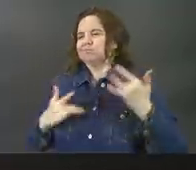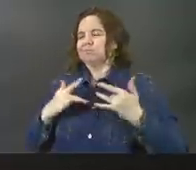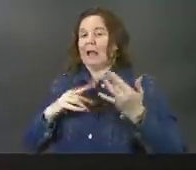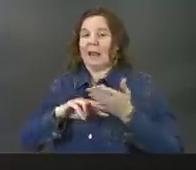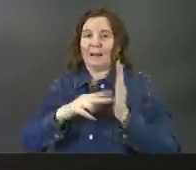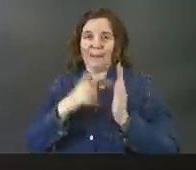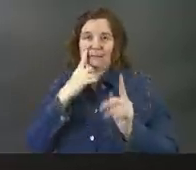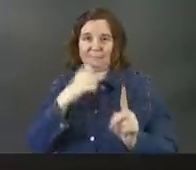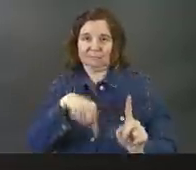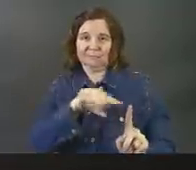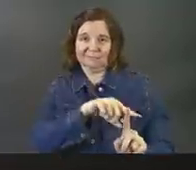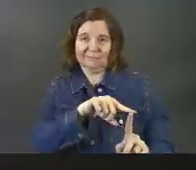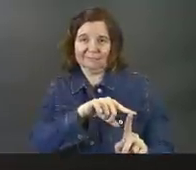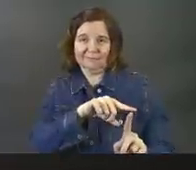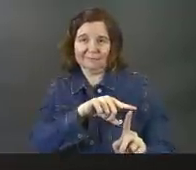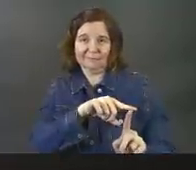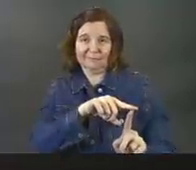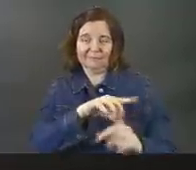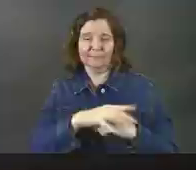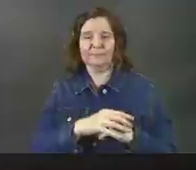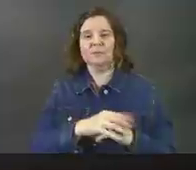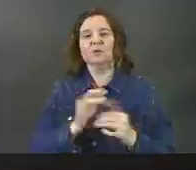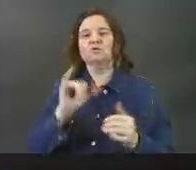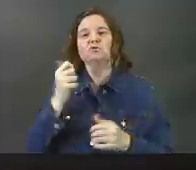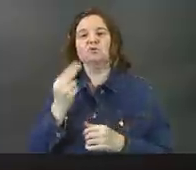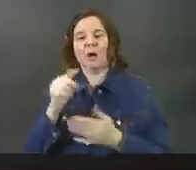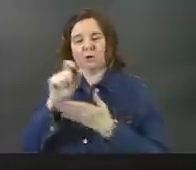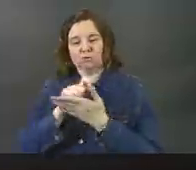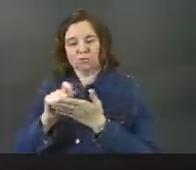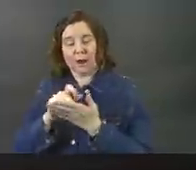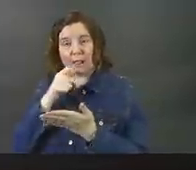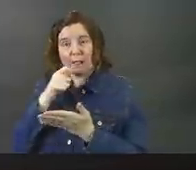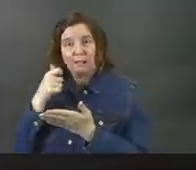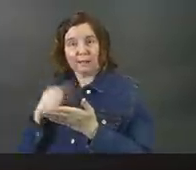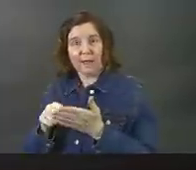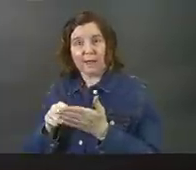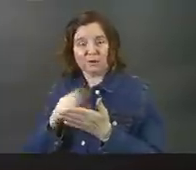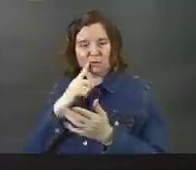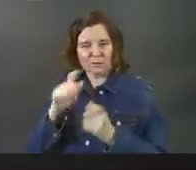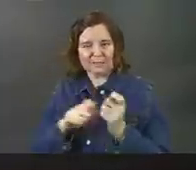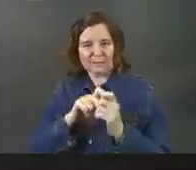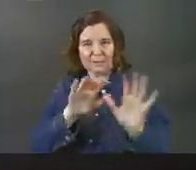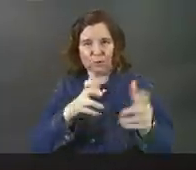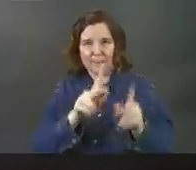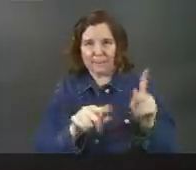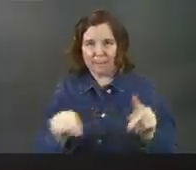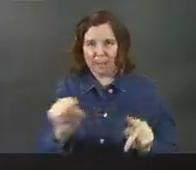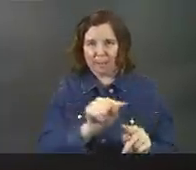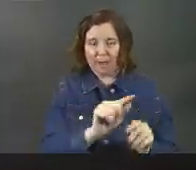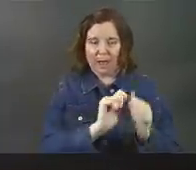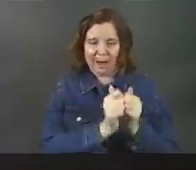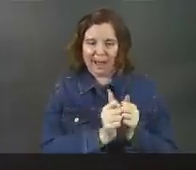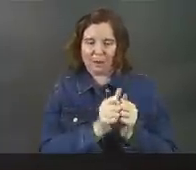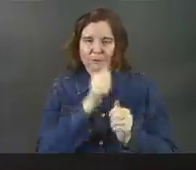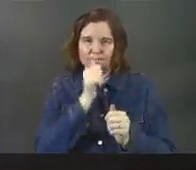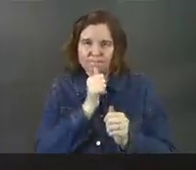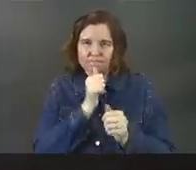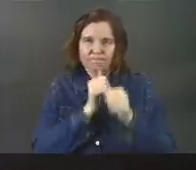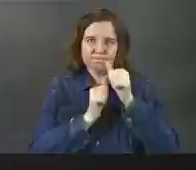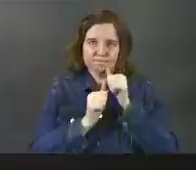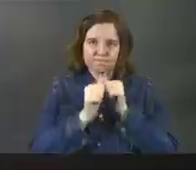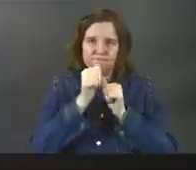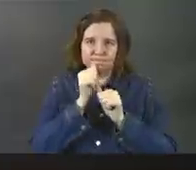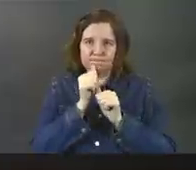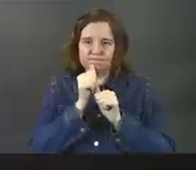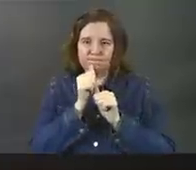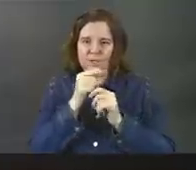it meant something to them. So John is writing a letter to a specific group of people on how to endure struggle